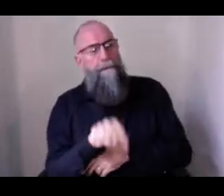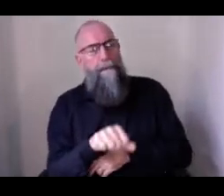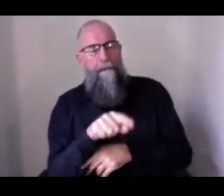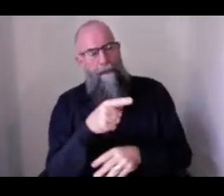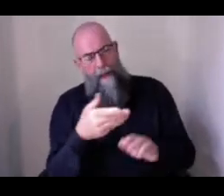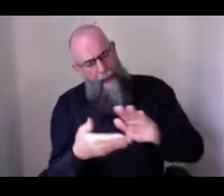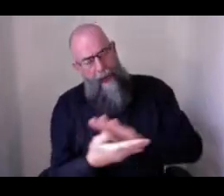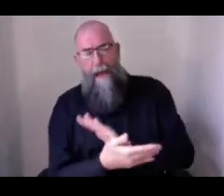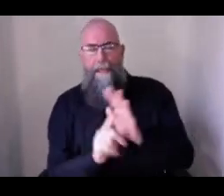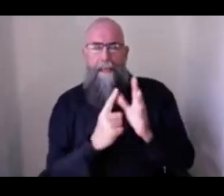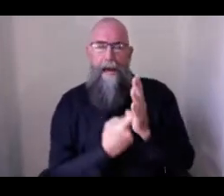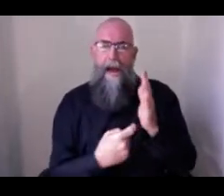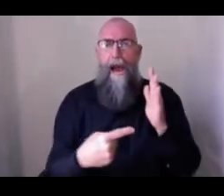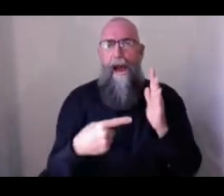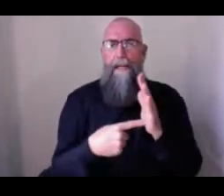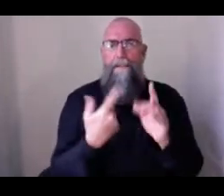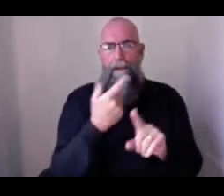cultural funding remit.